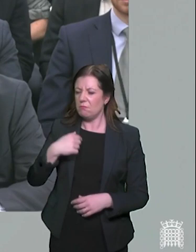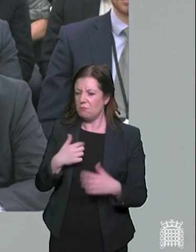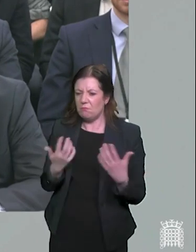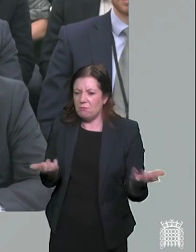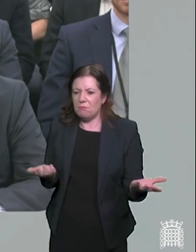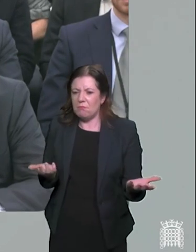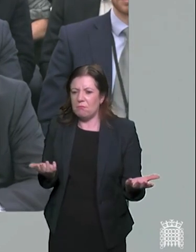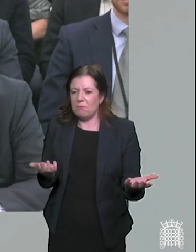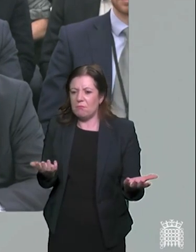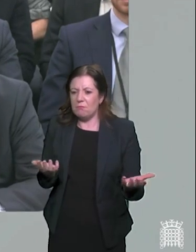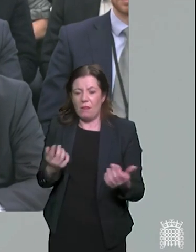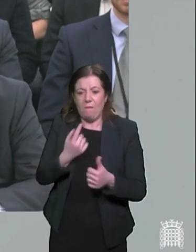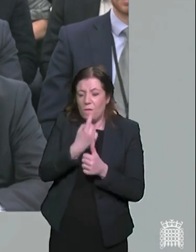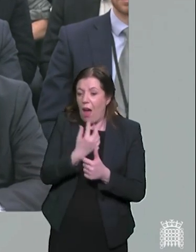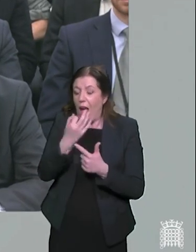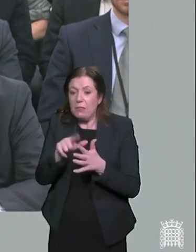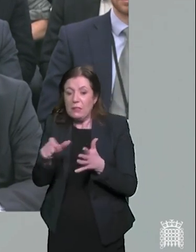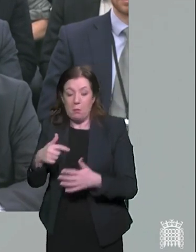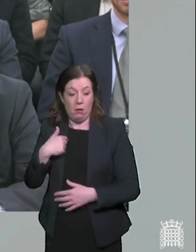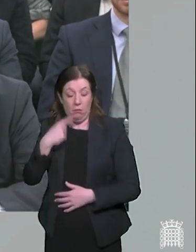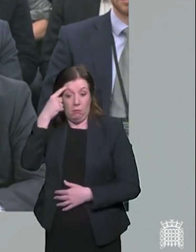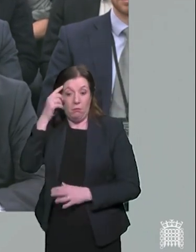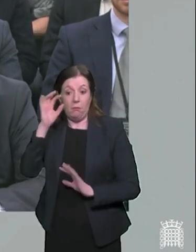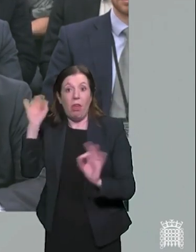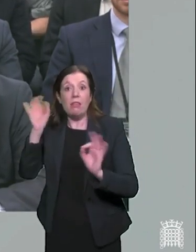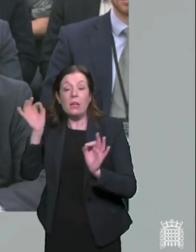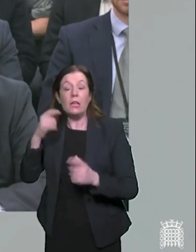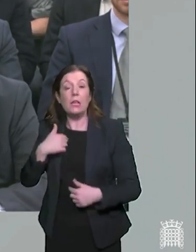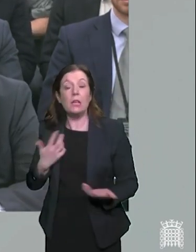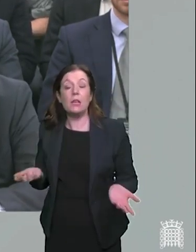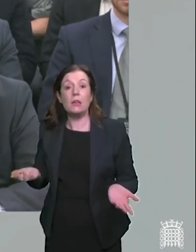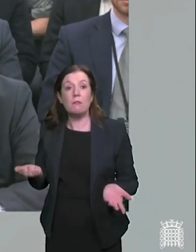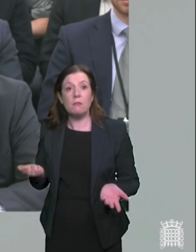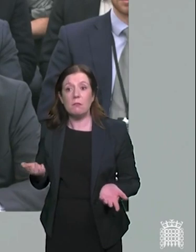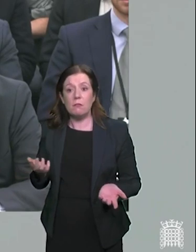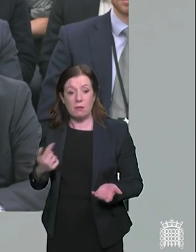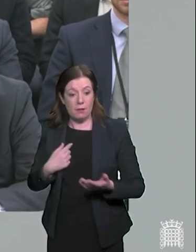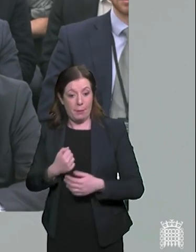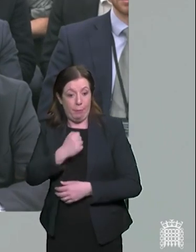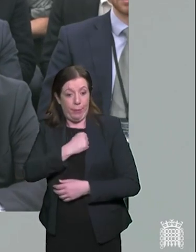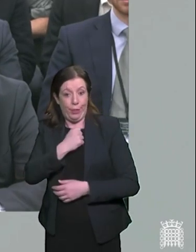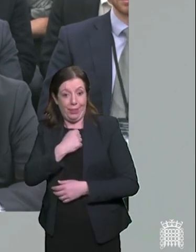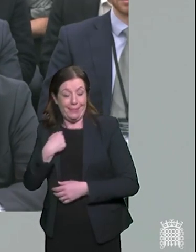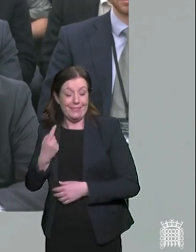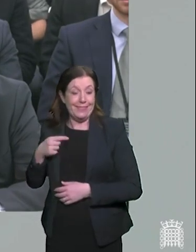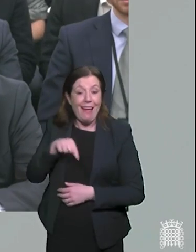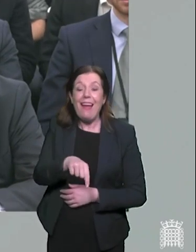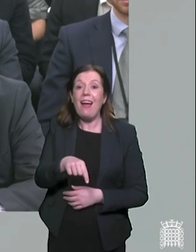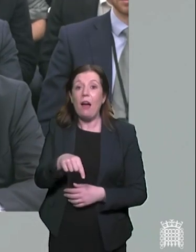second on the 1st or the 8th of December, or at any time, it did not 1 second occur to me that this event, the one